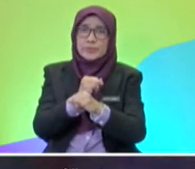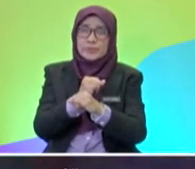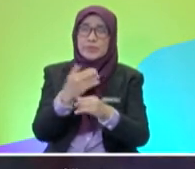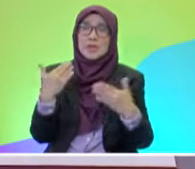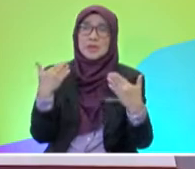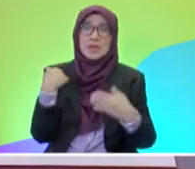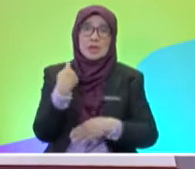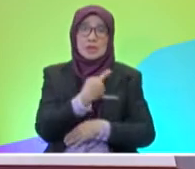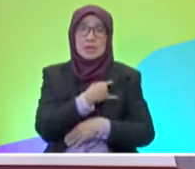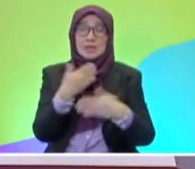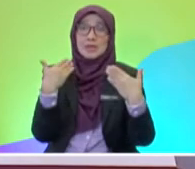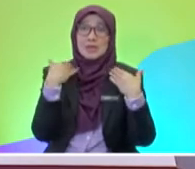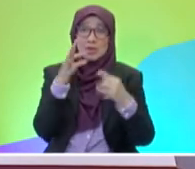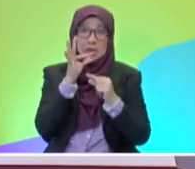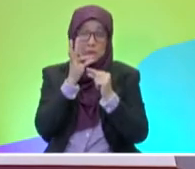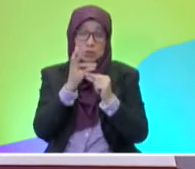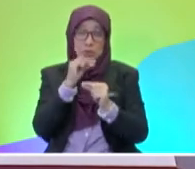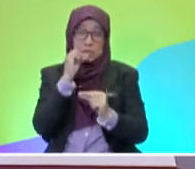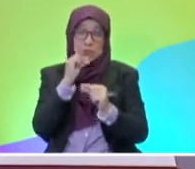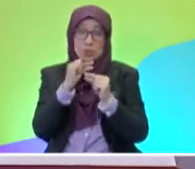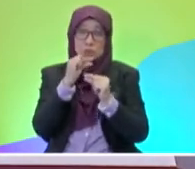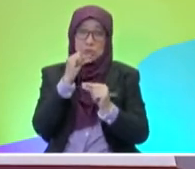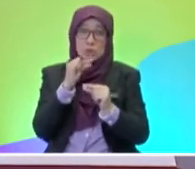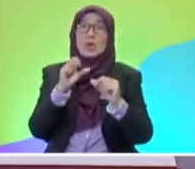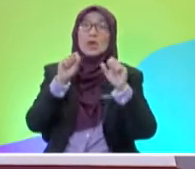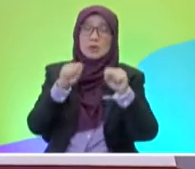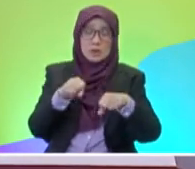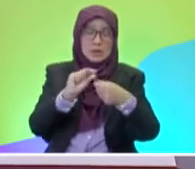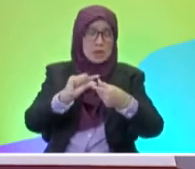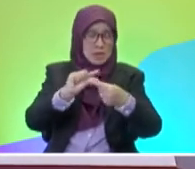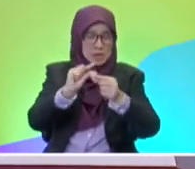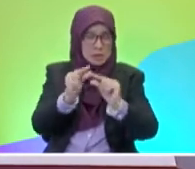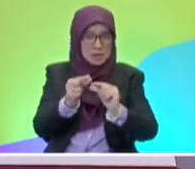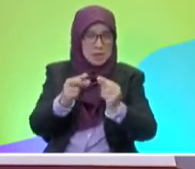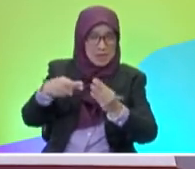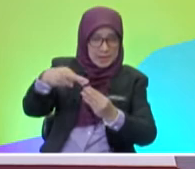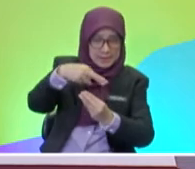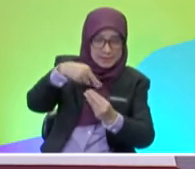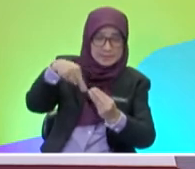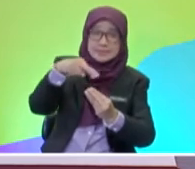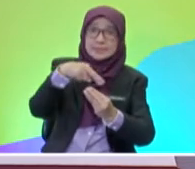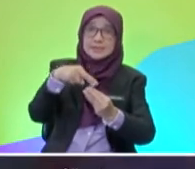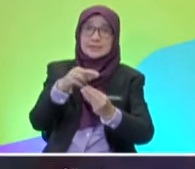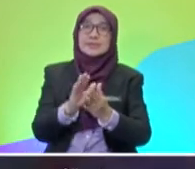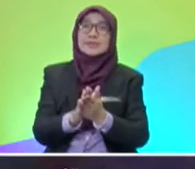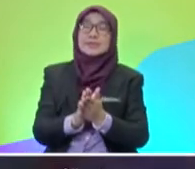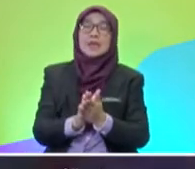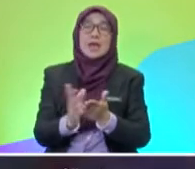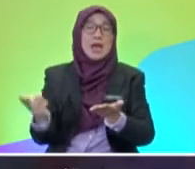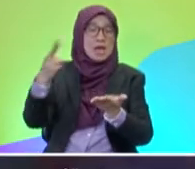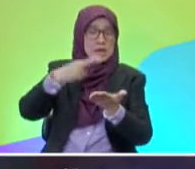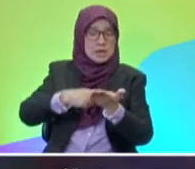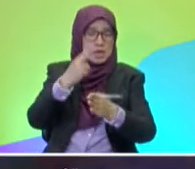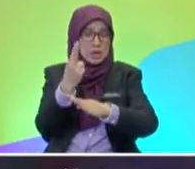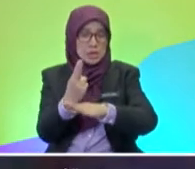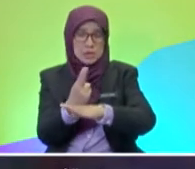You can also recycle old straws or use straws, so we can also save the environment. And we can also reuse the